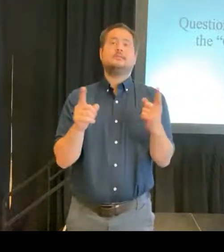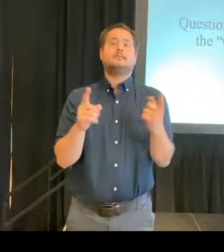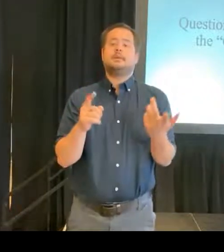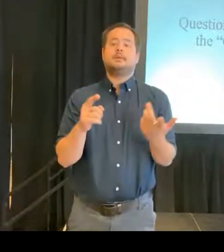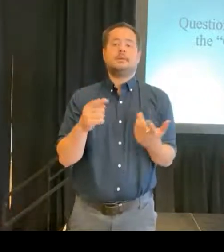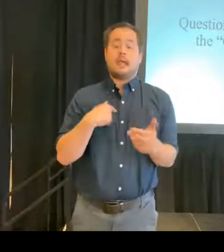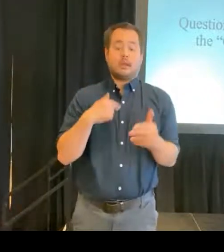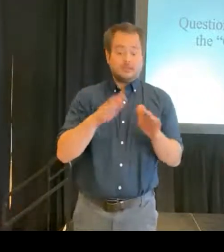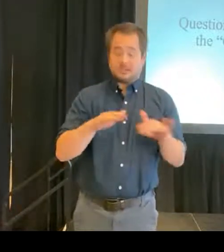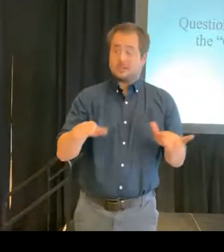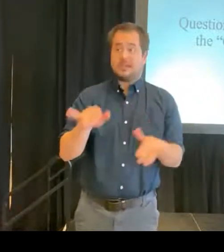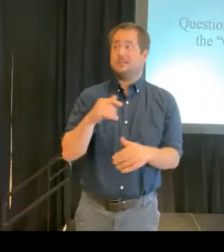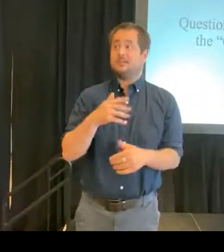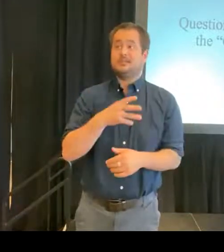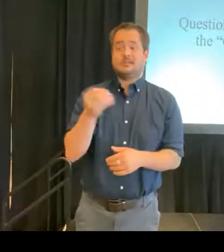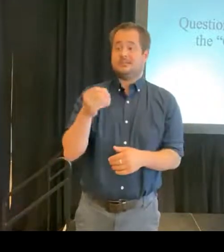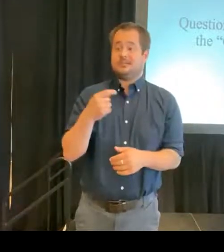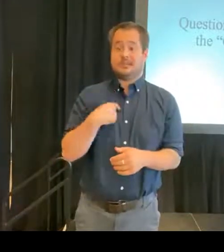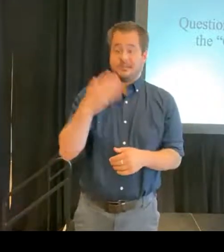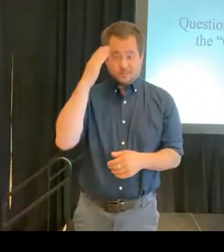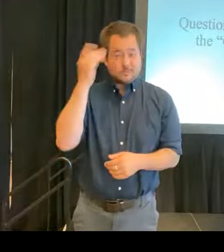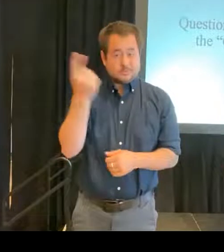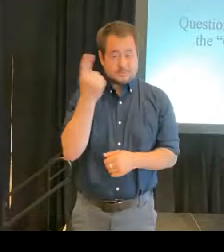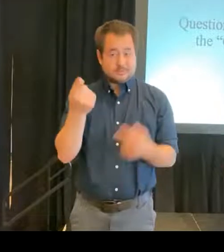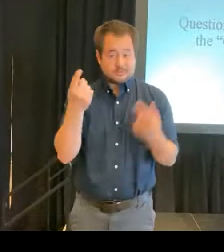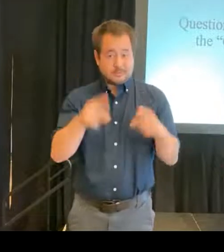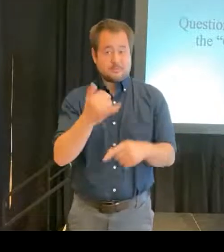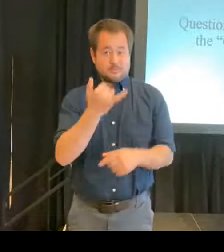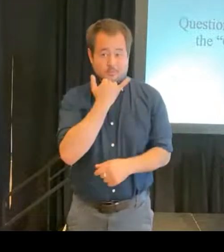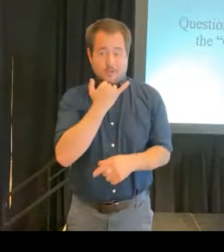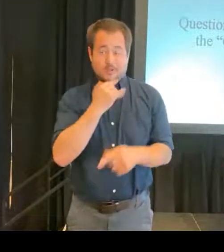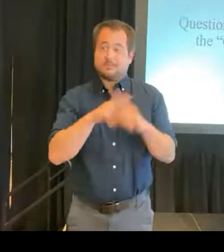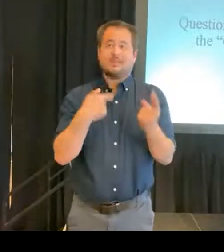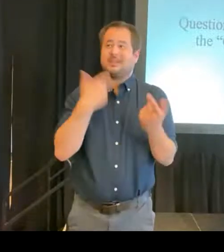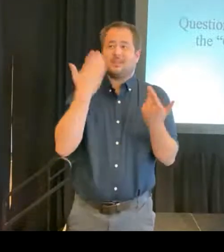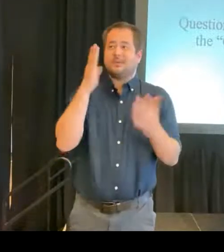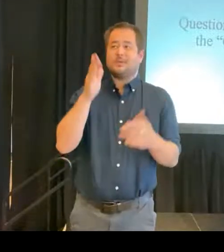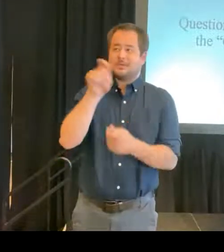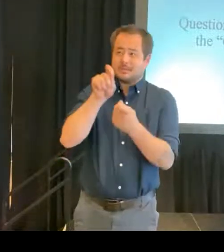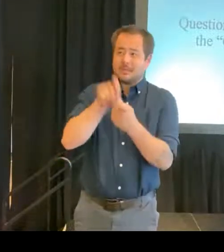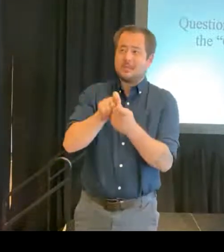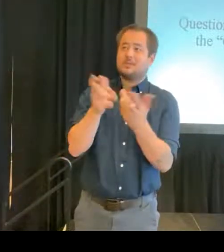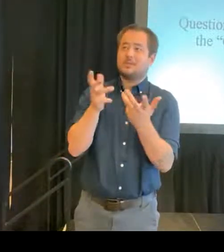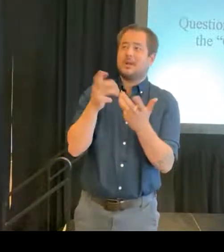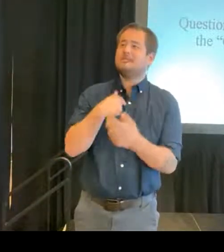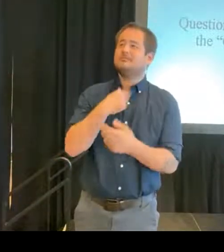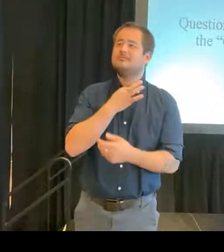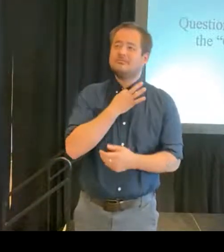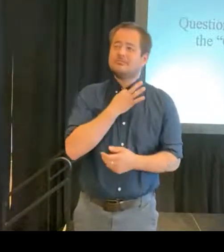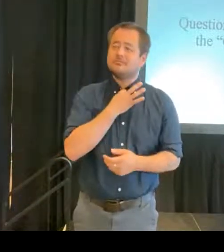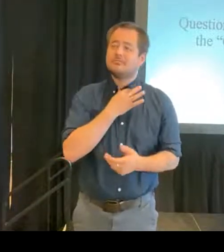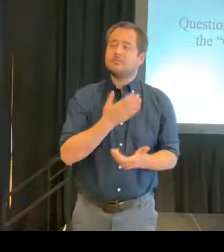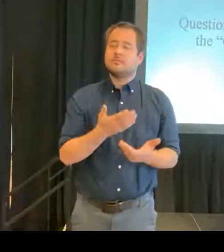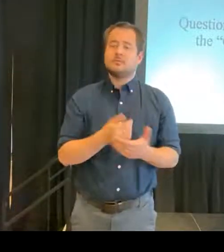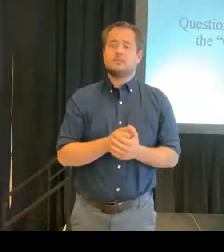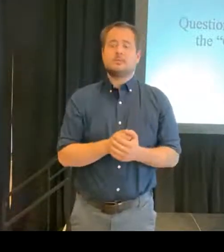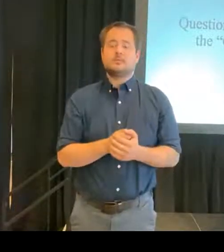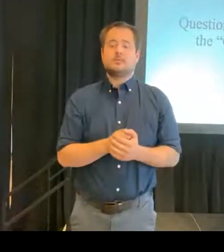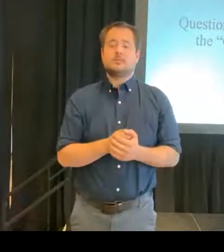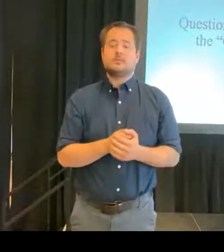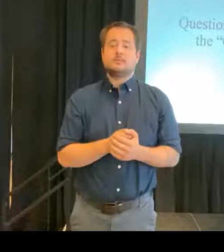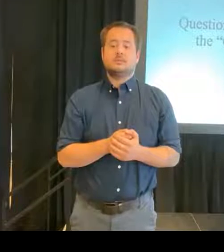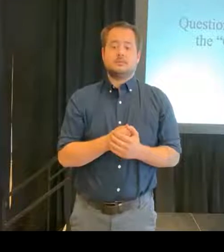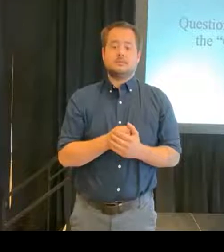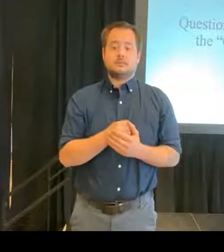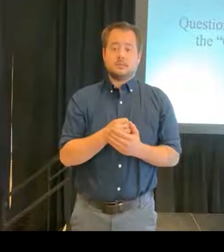is going wrong, but I don't know exactly what. And I'm curious. And I kind